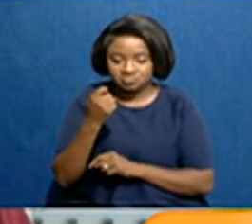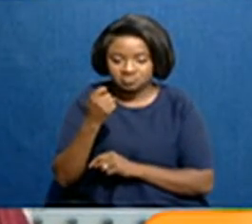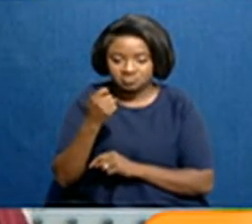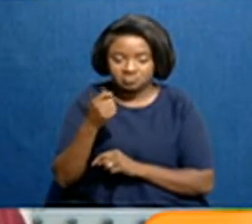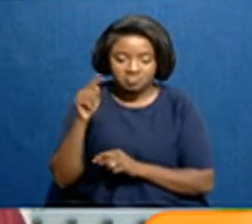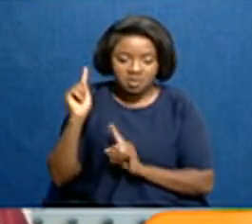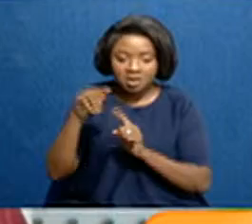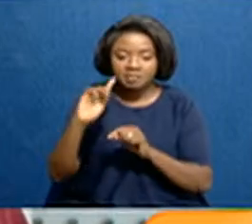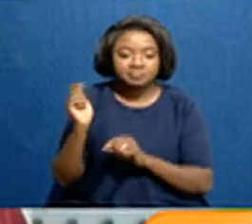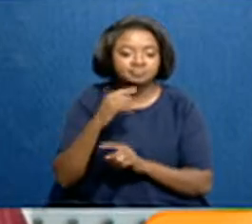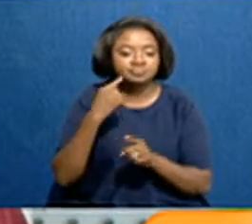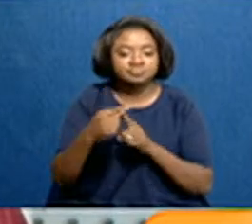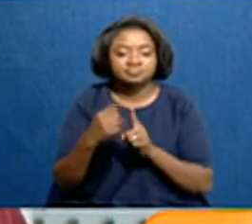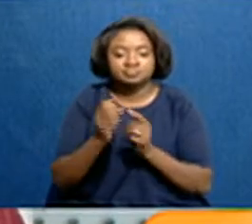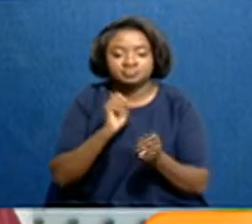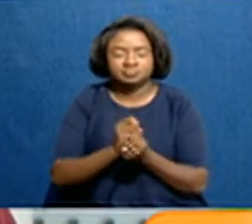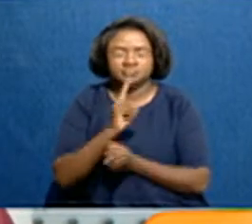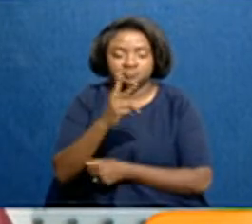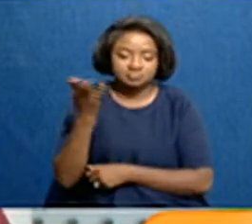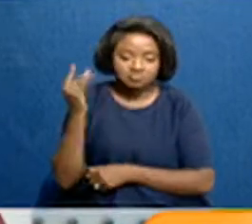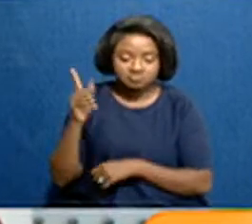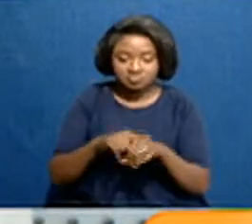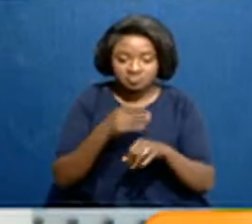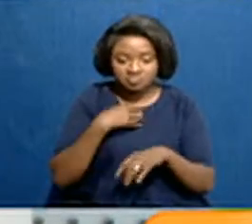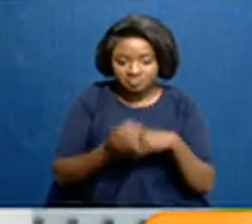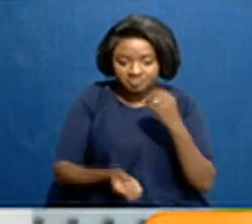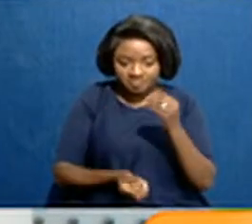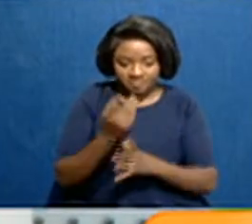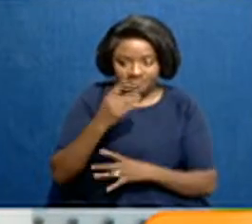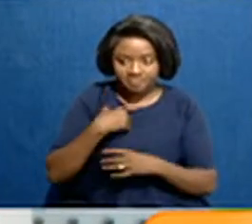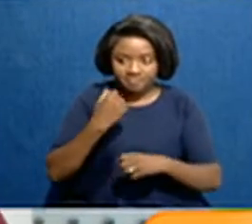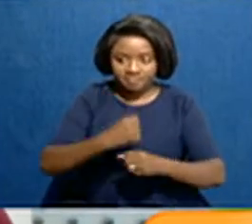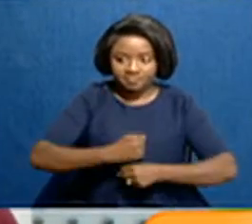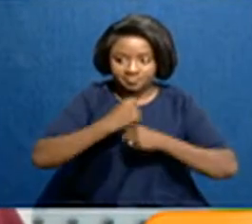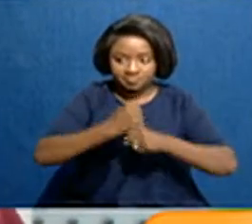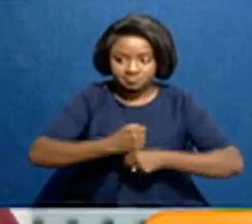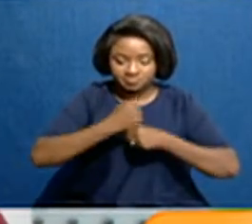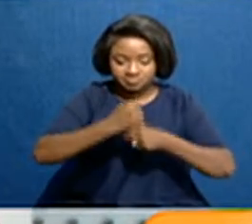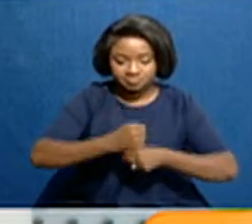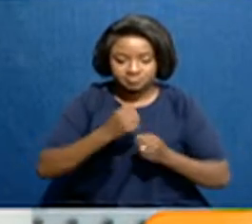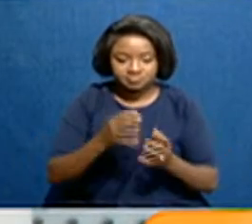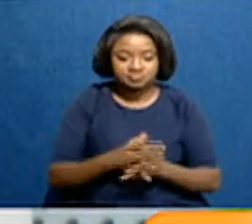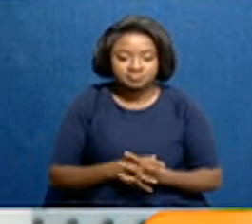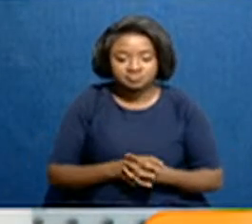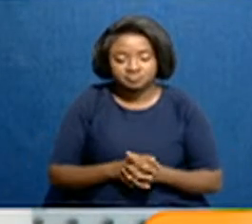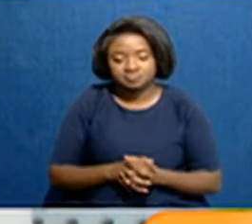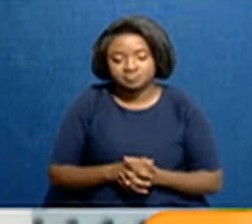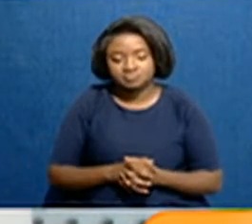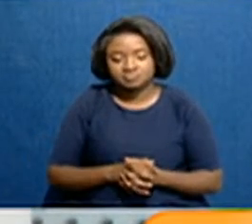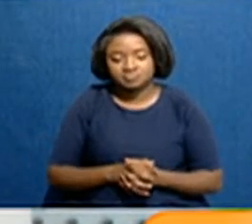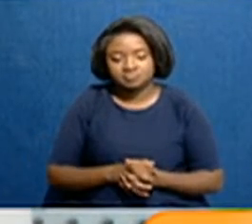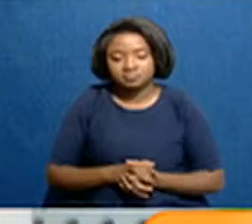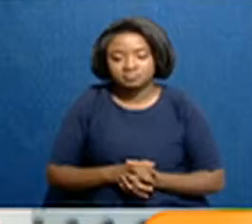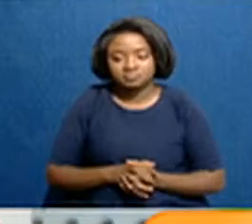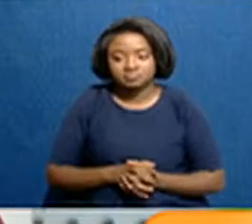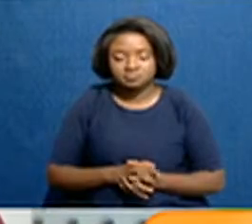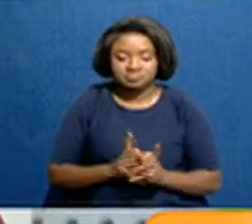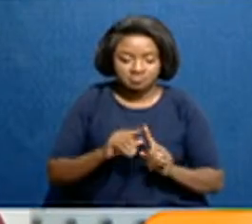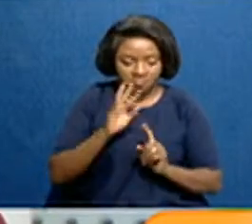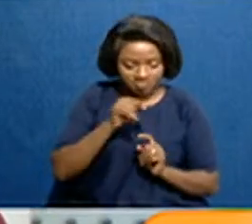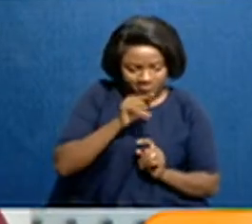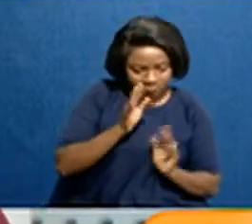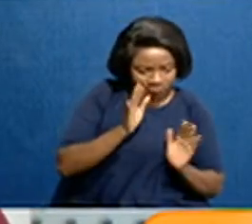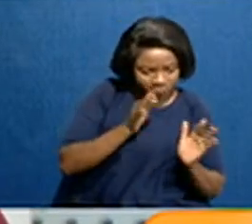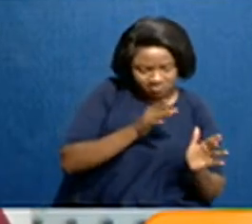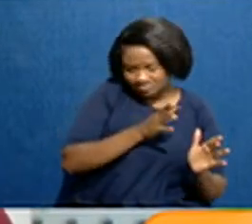to participate in the propagation of ornamentals and roses mainly. While I did that,